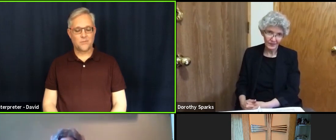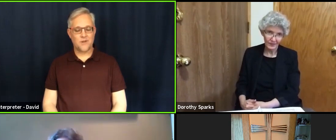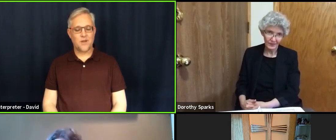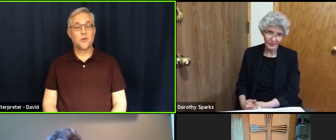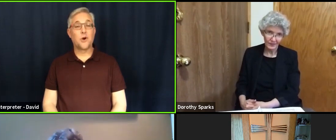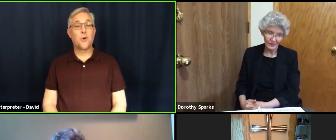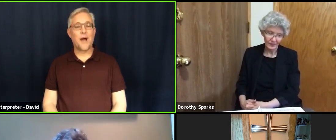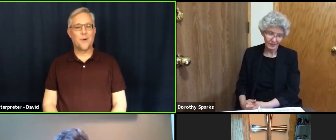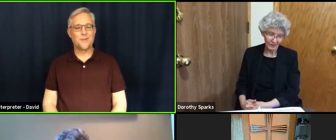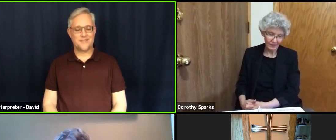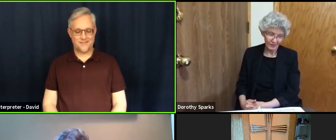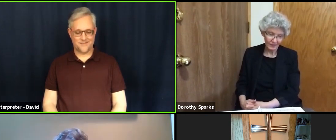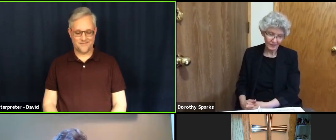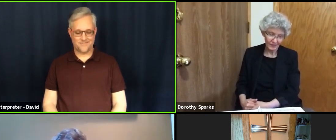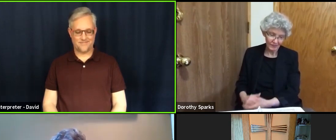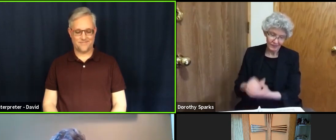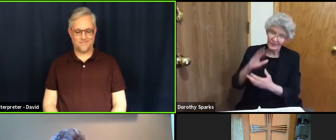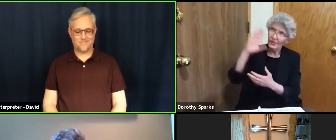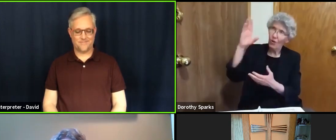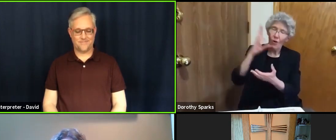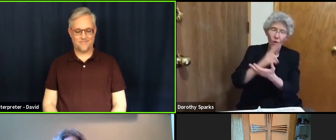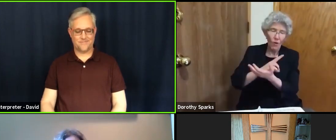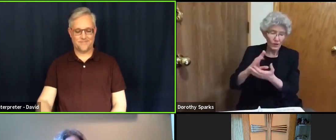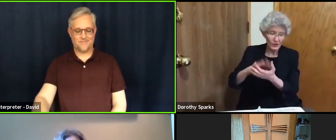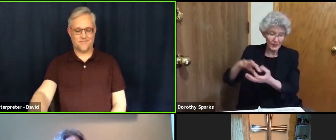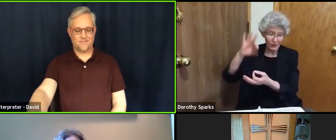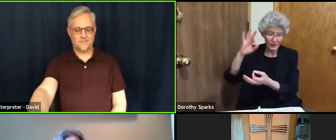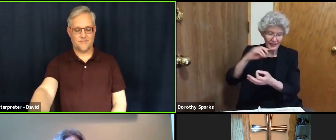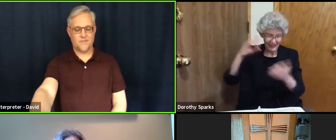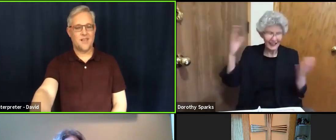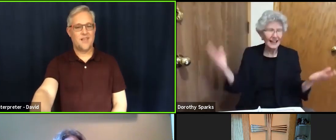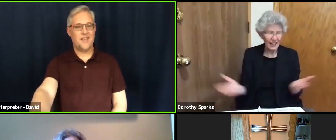Now, go out